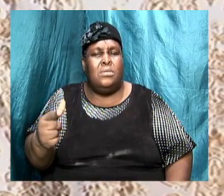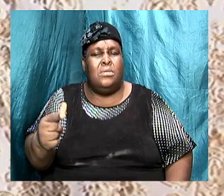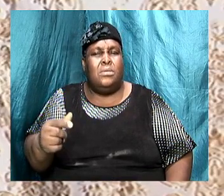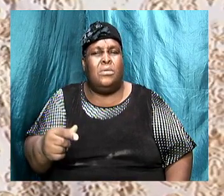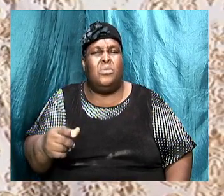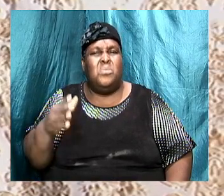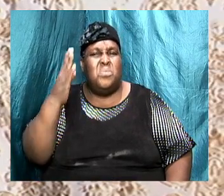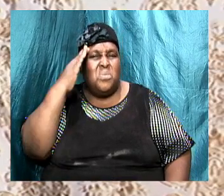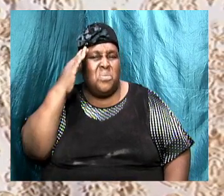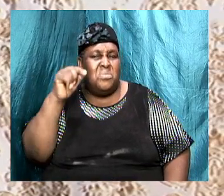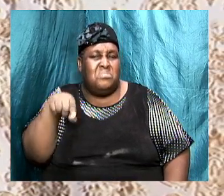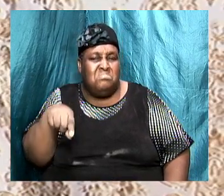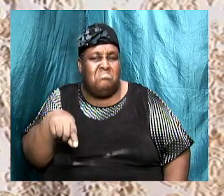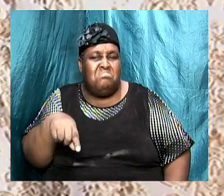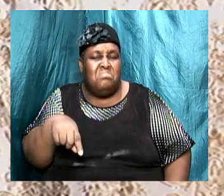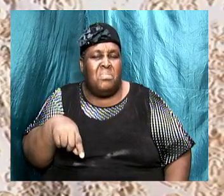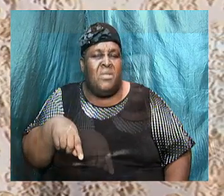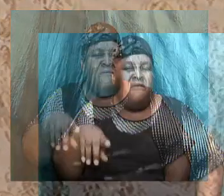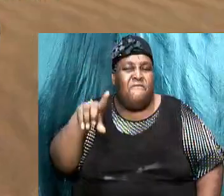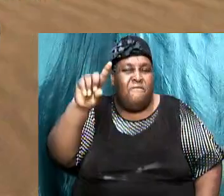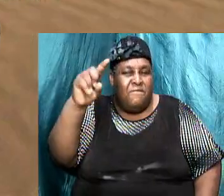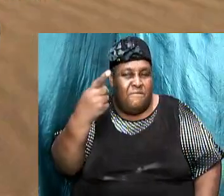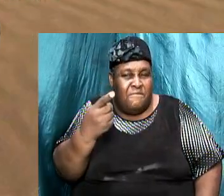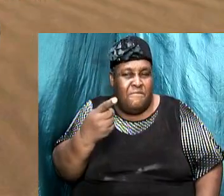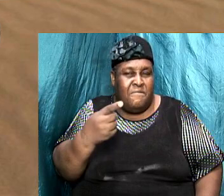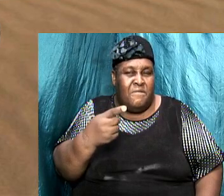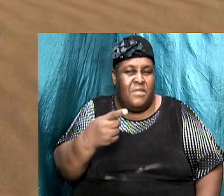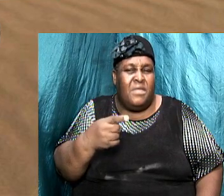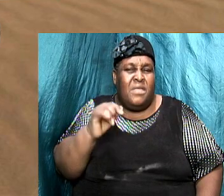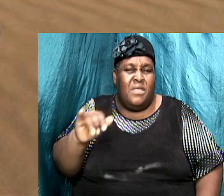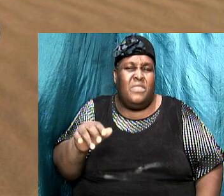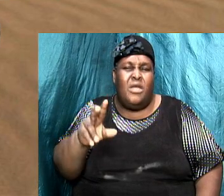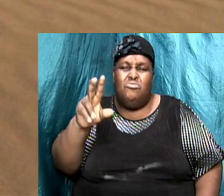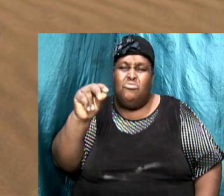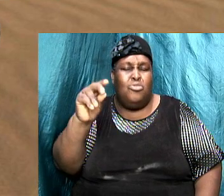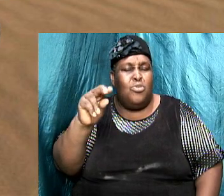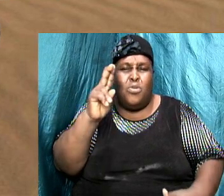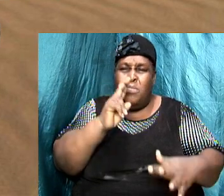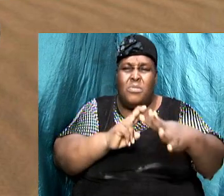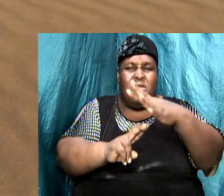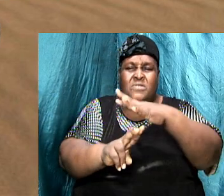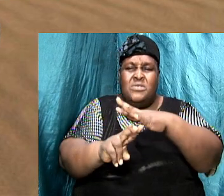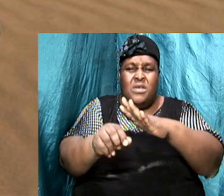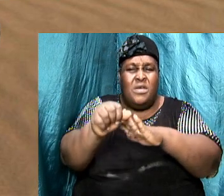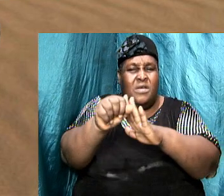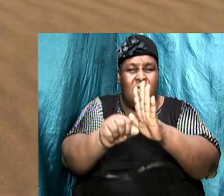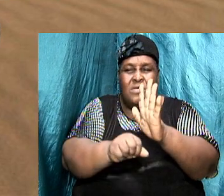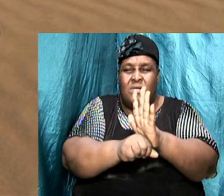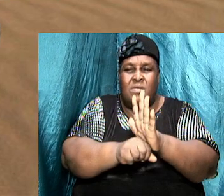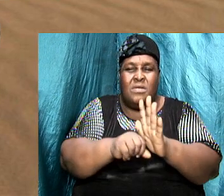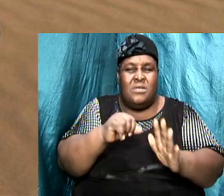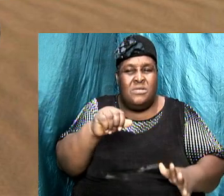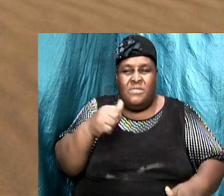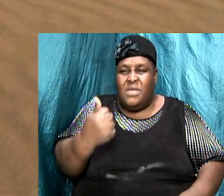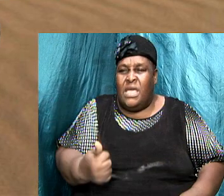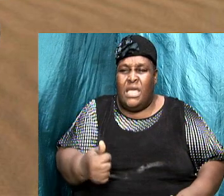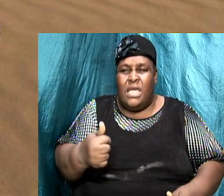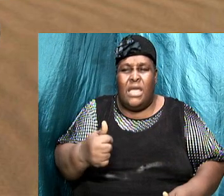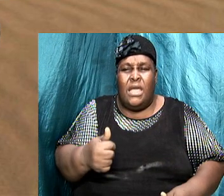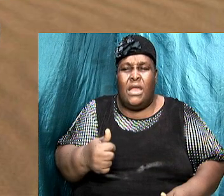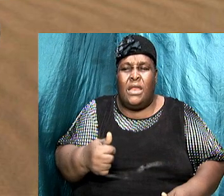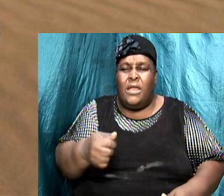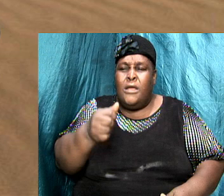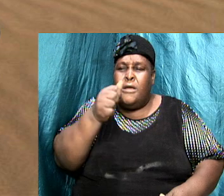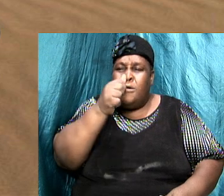21. Knowing this first, that no prophecy of the scripture is of any